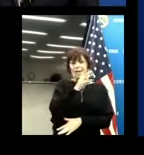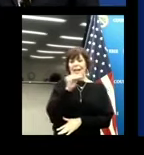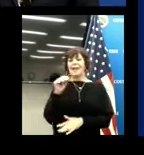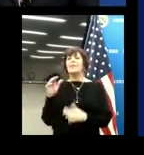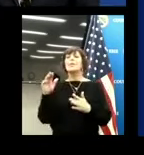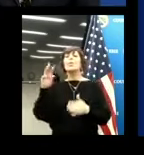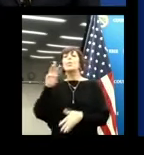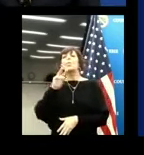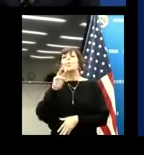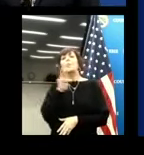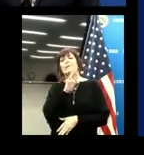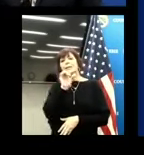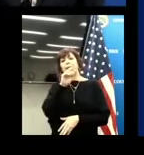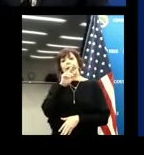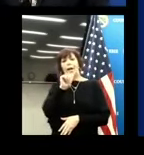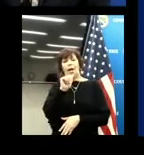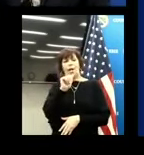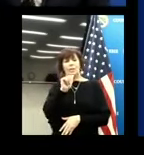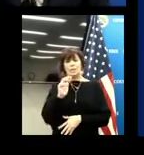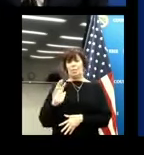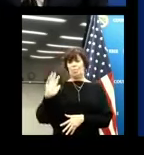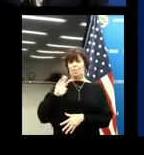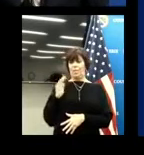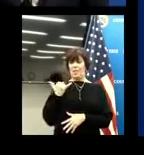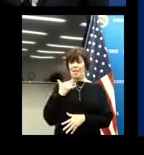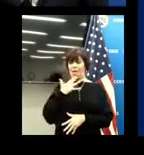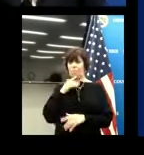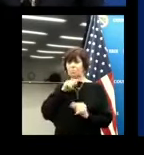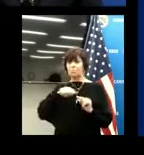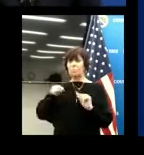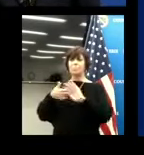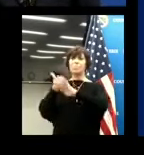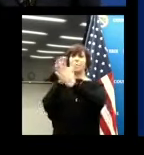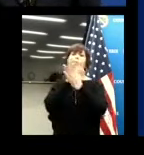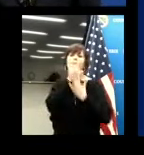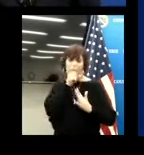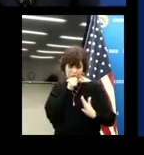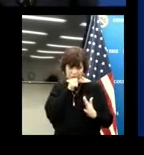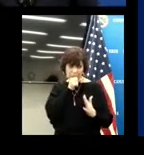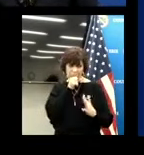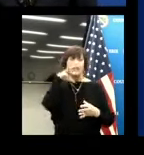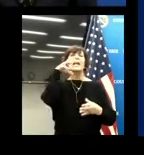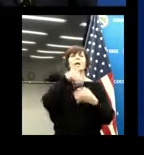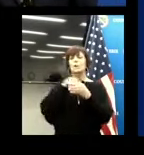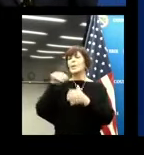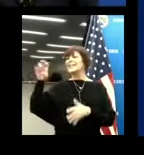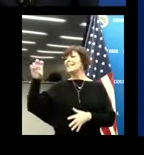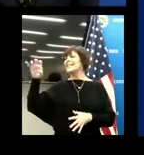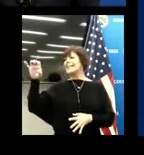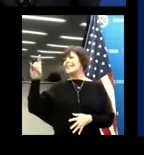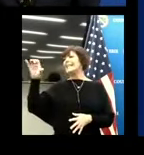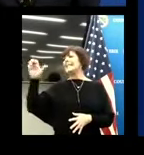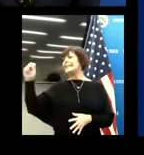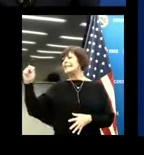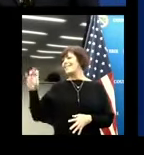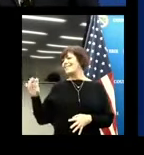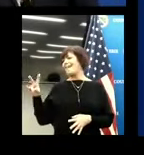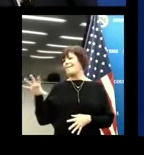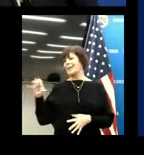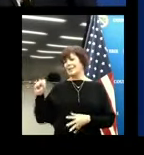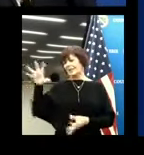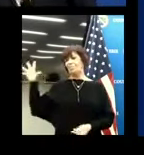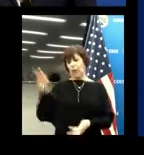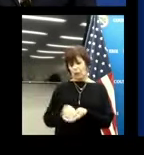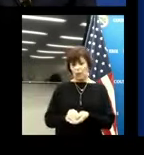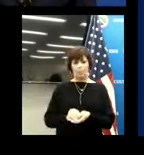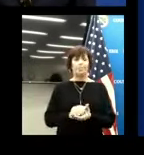Seneca. So everything that was yellow previously is now in the orange, including the towns of Eden and Evans, as you see on the screen, and was released by the governor